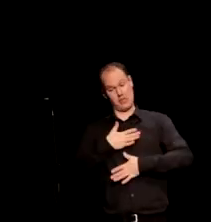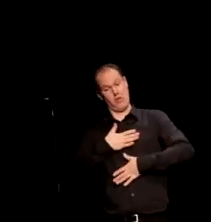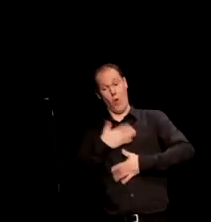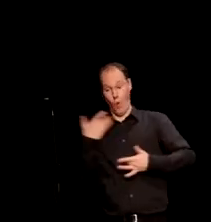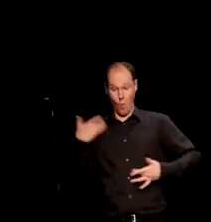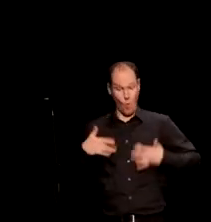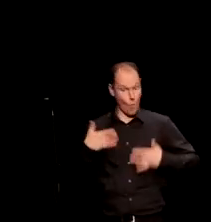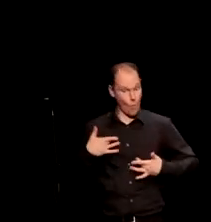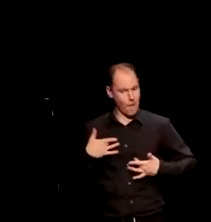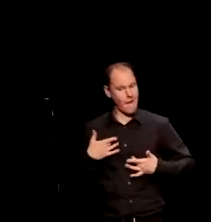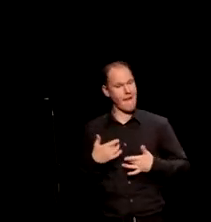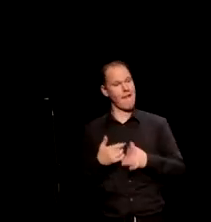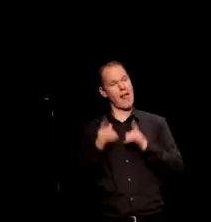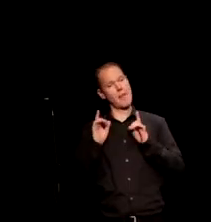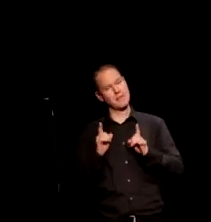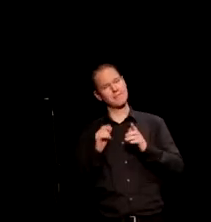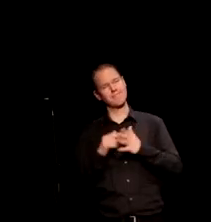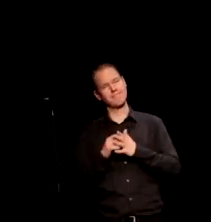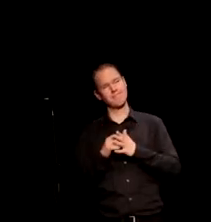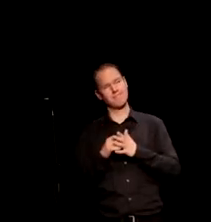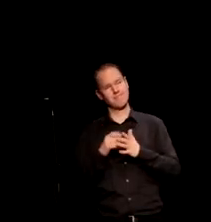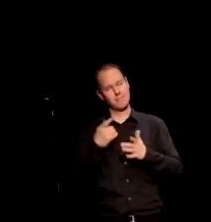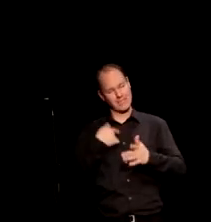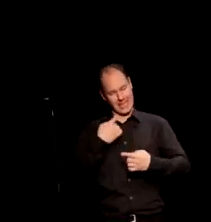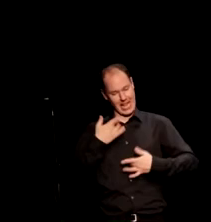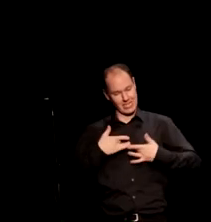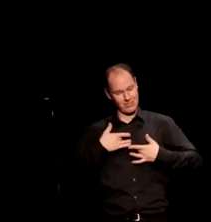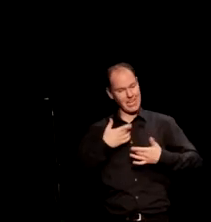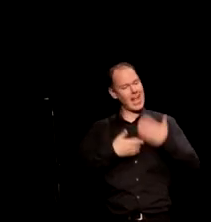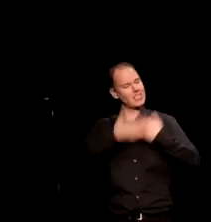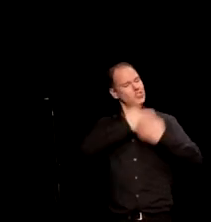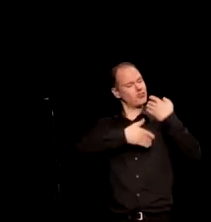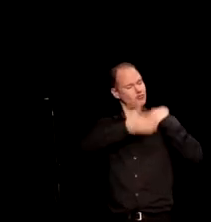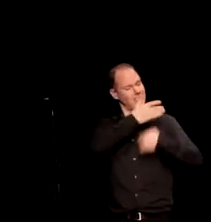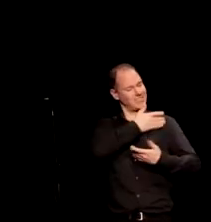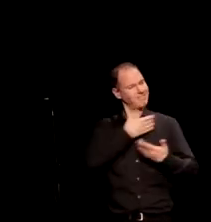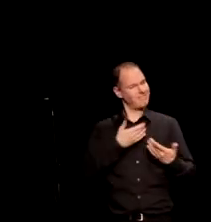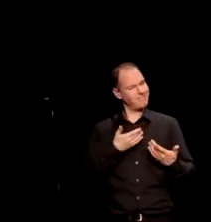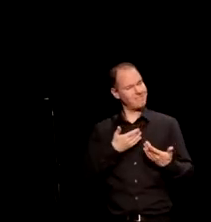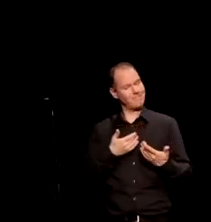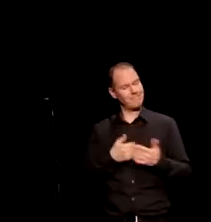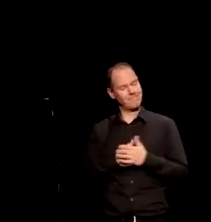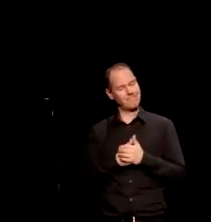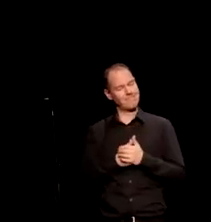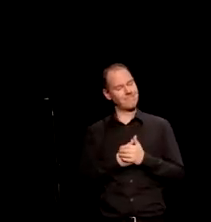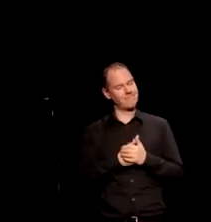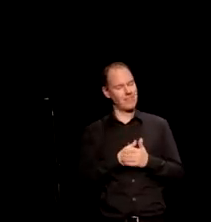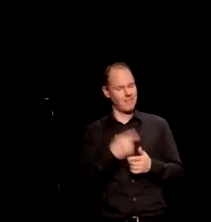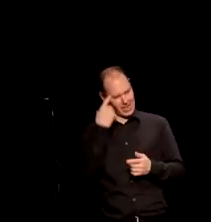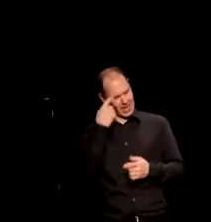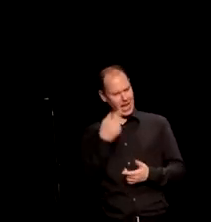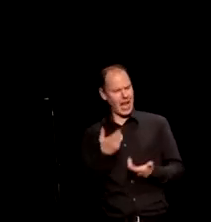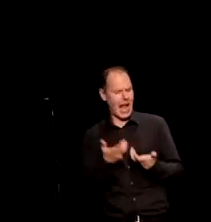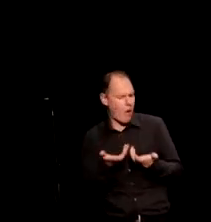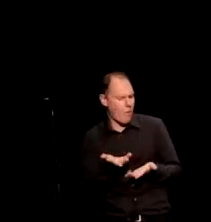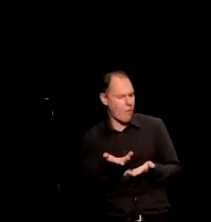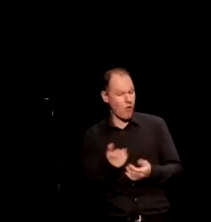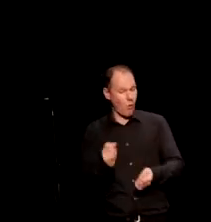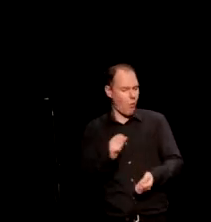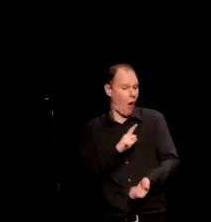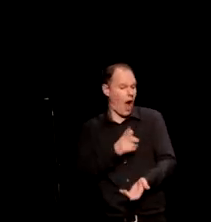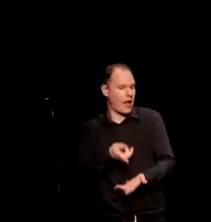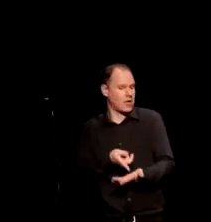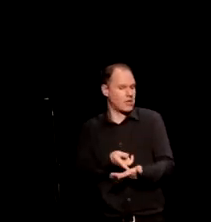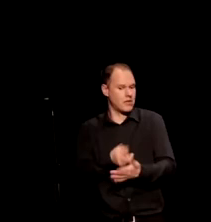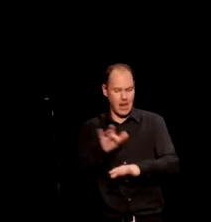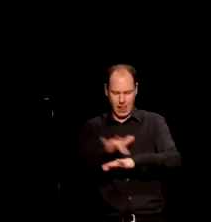me. But as someone who is interested in histories, someone who is interested in how and why, that play doesn't